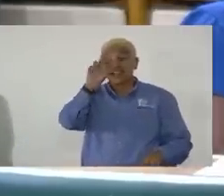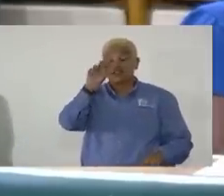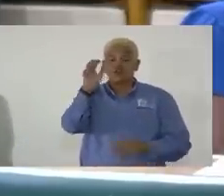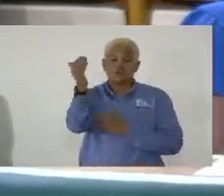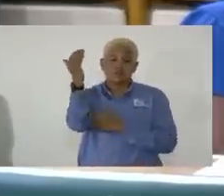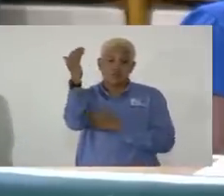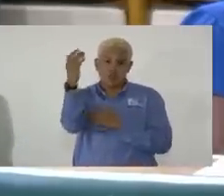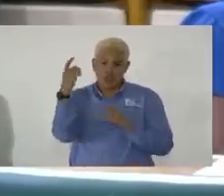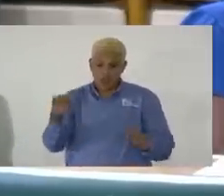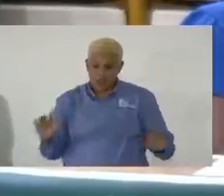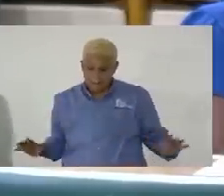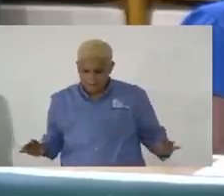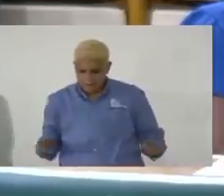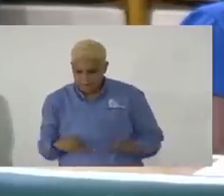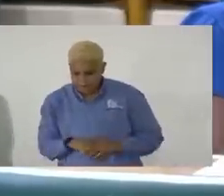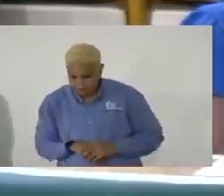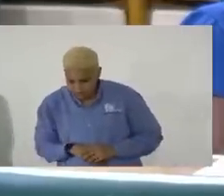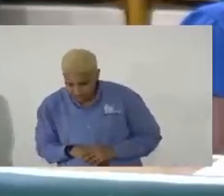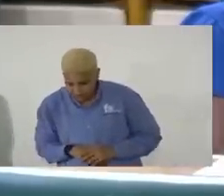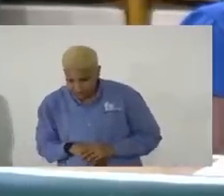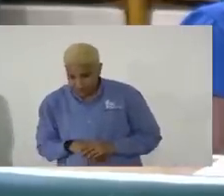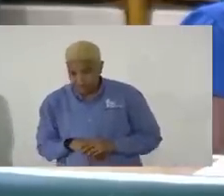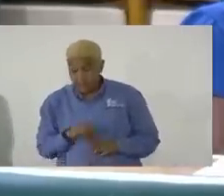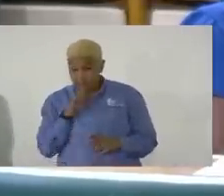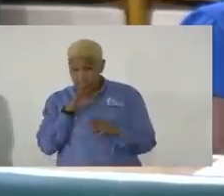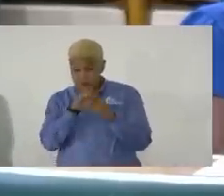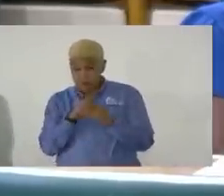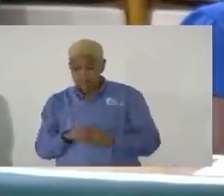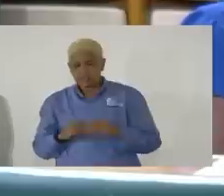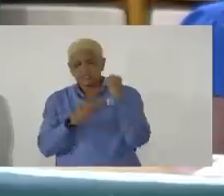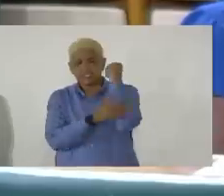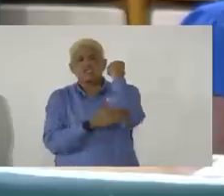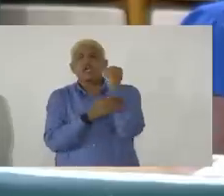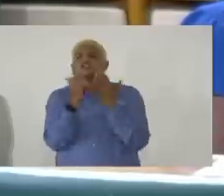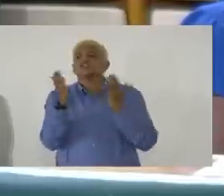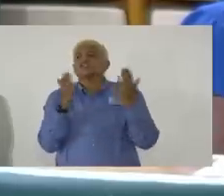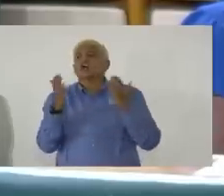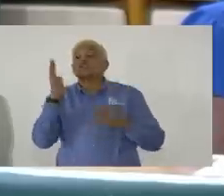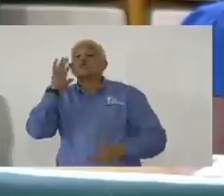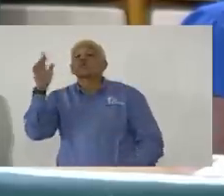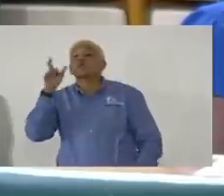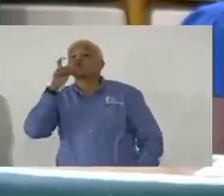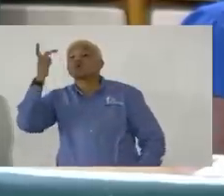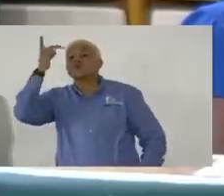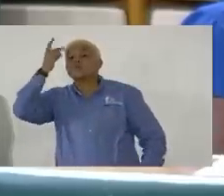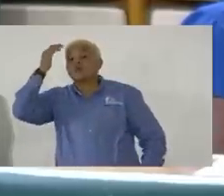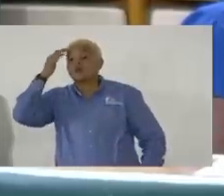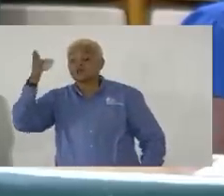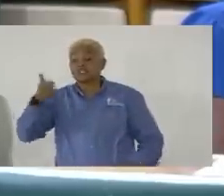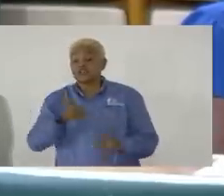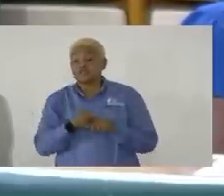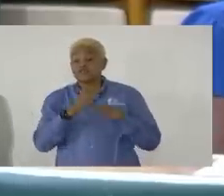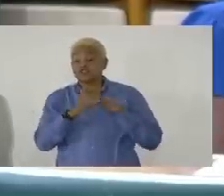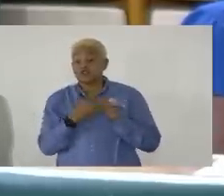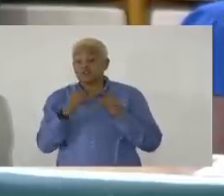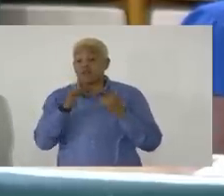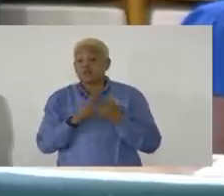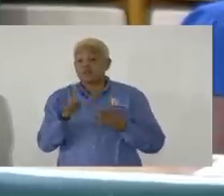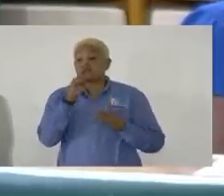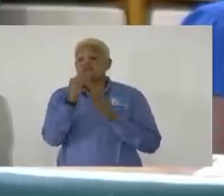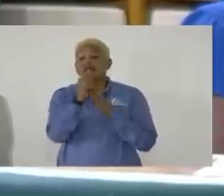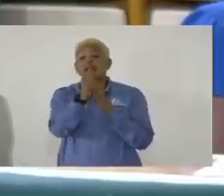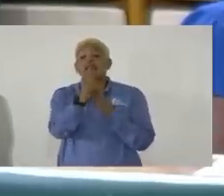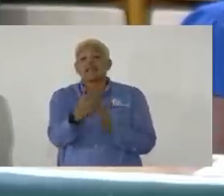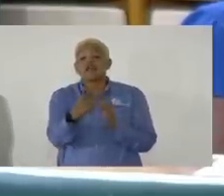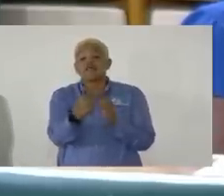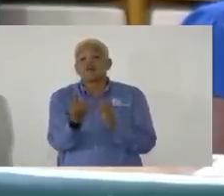9:30 a.m. And participating in the National Service will be the Prime Minister of Jamaica and the Leader of the